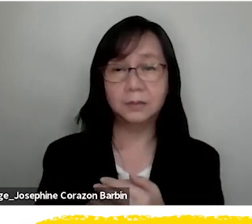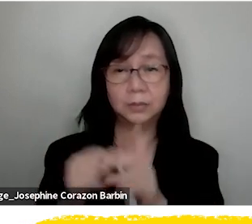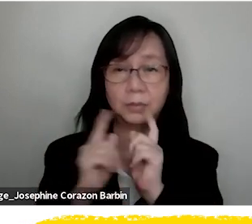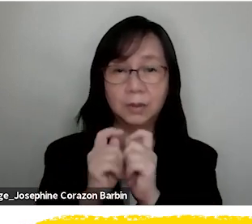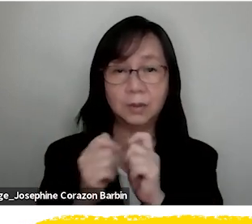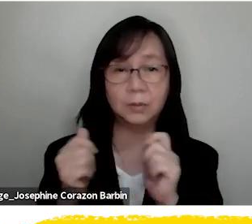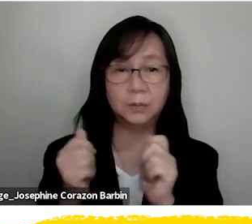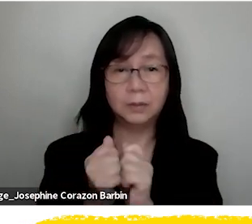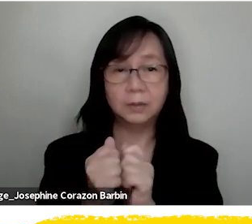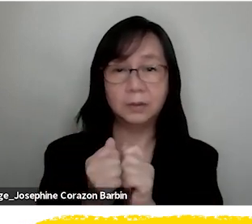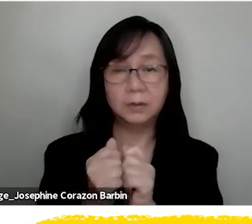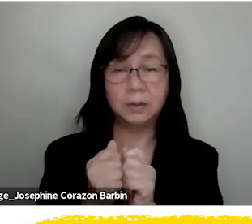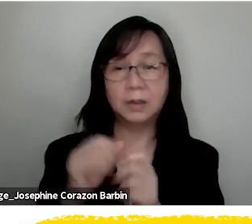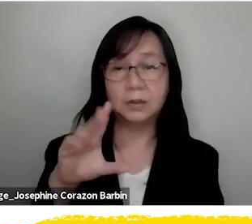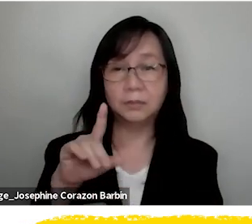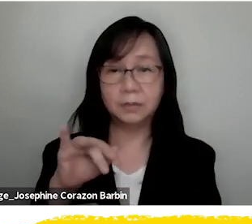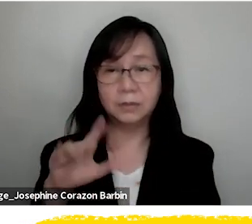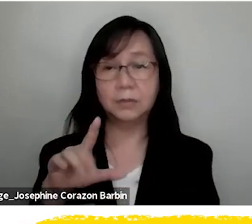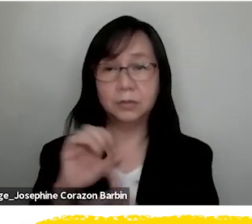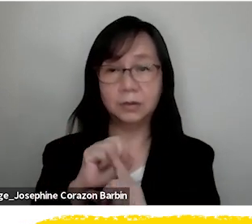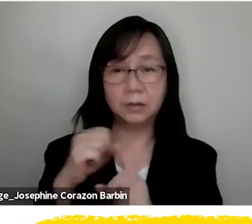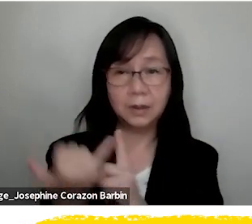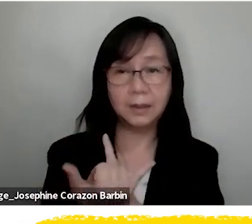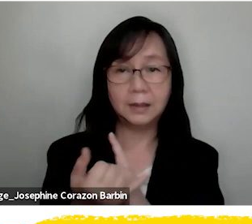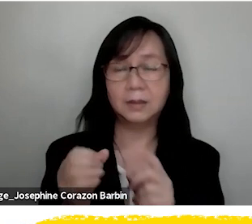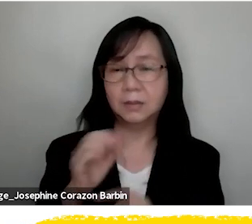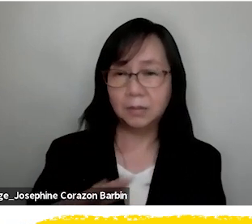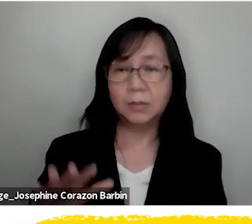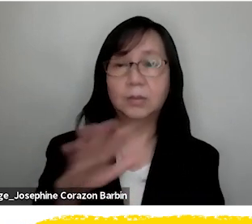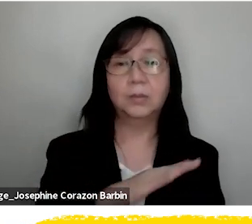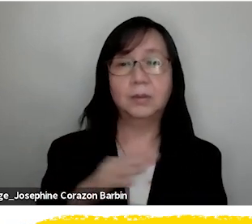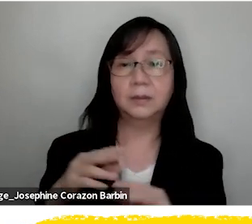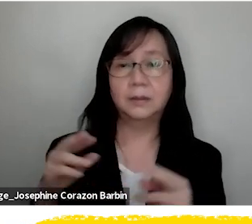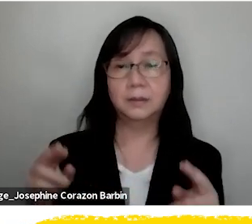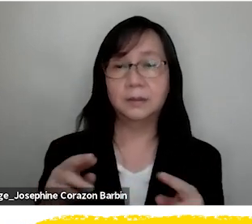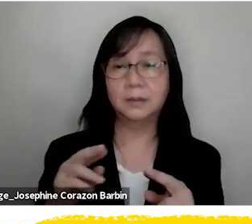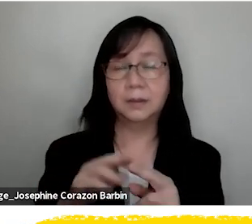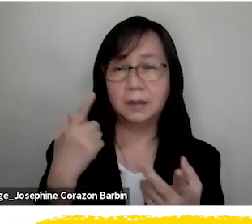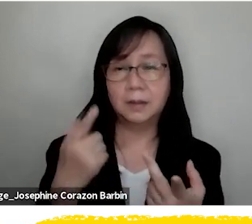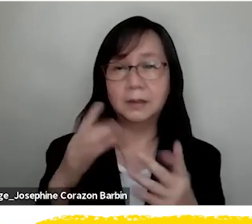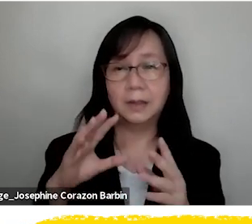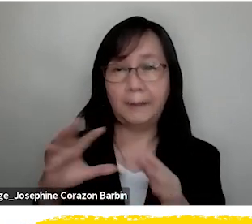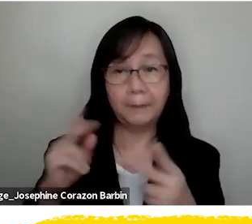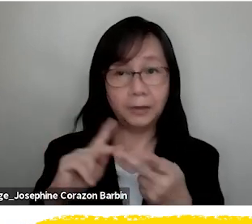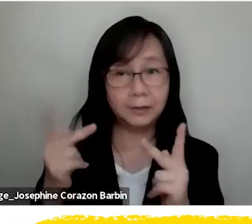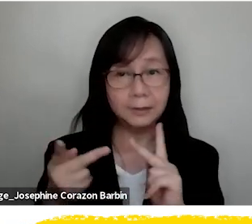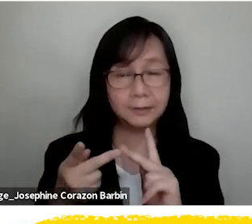states, with civil society, with all relevant stakeholders, has come up with